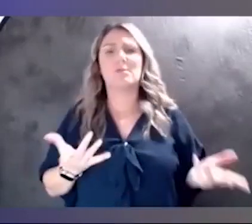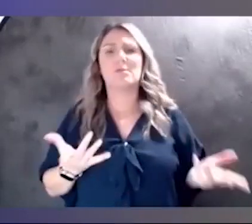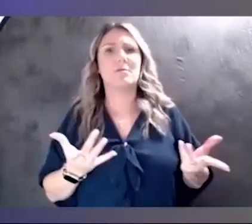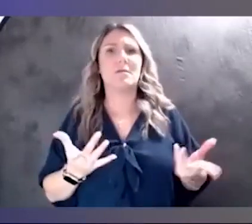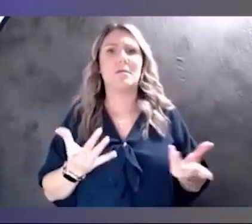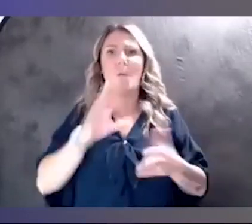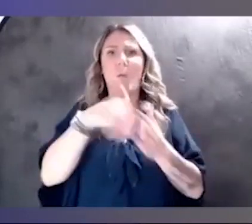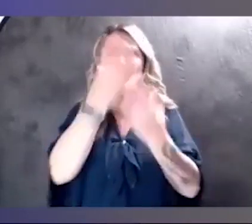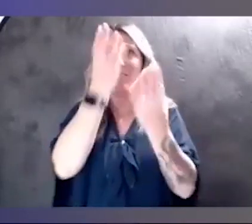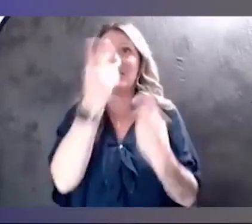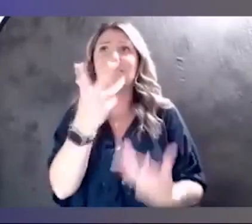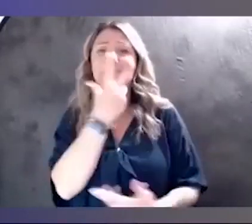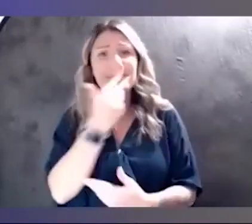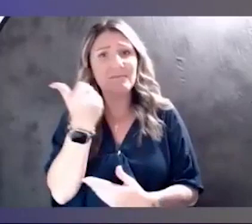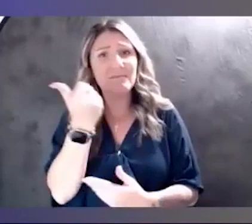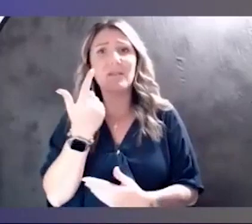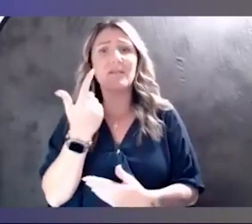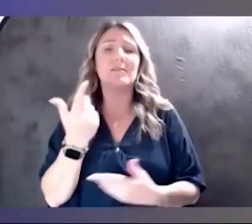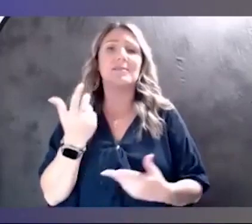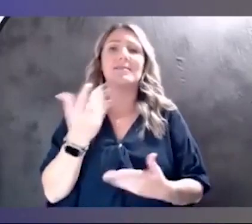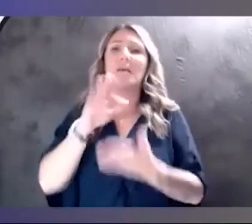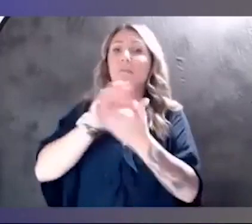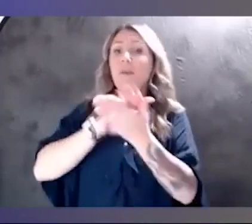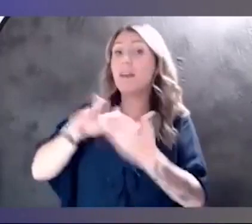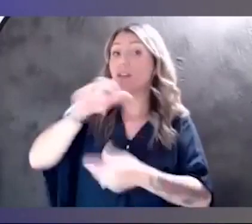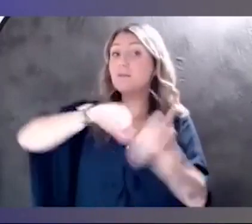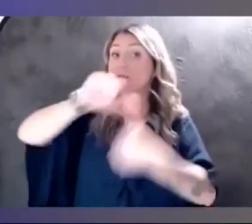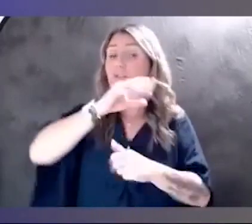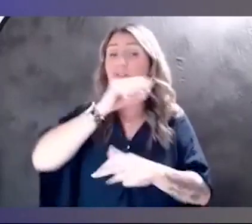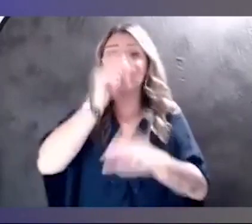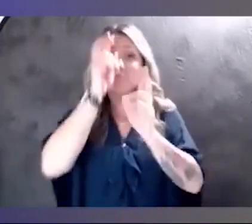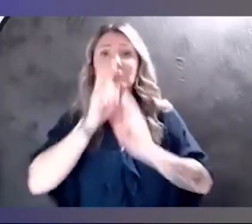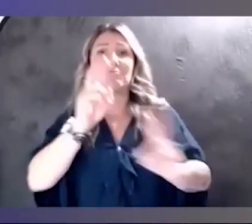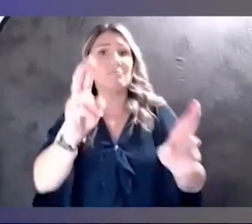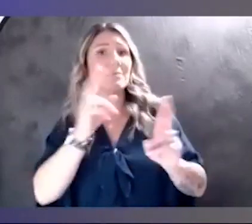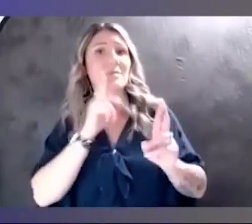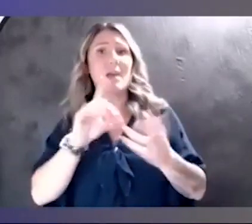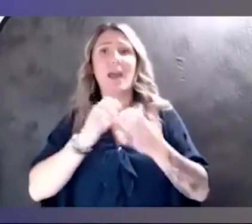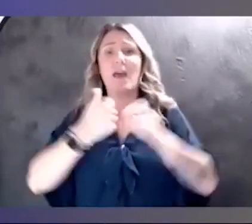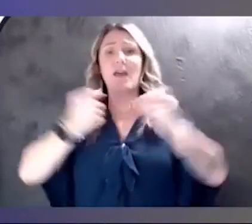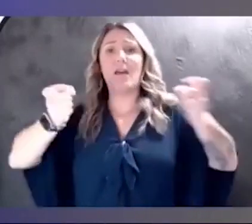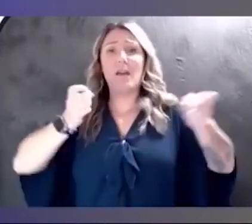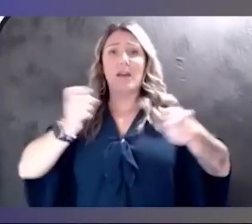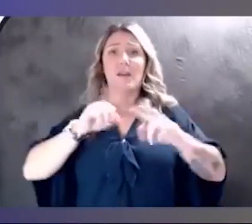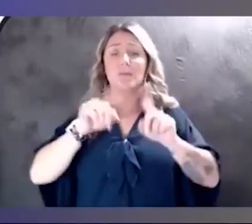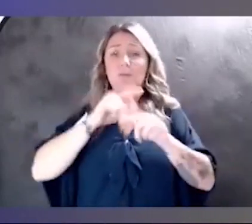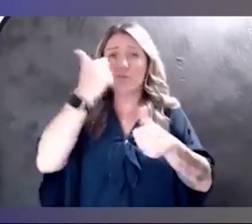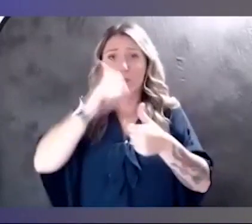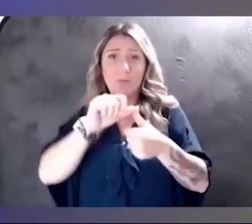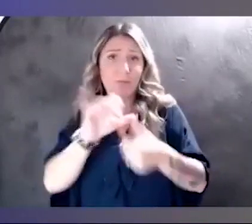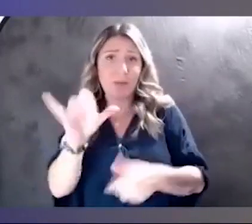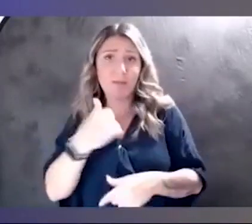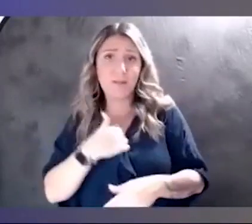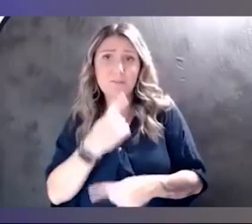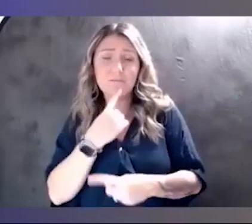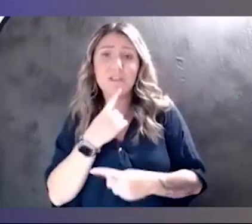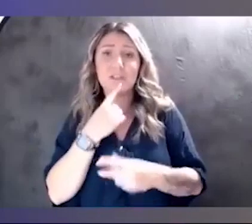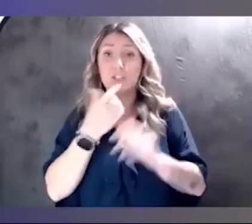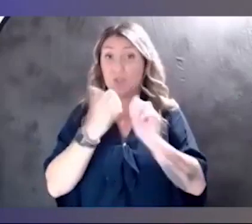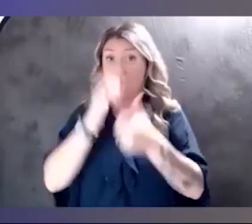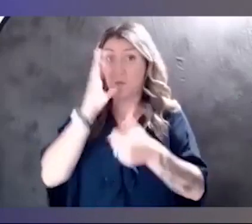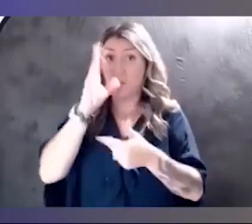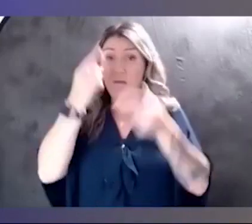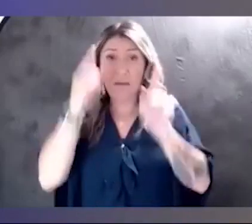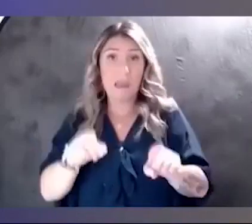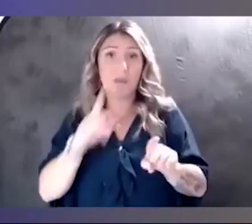can. We need to be kind to one another and respectful in the way we handle this. But remember, as I said, sports are going to happen. The question